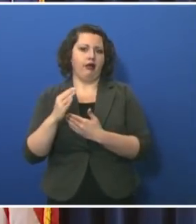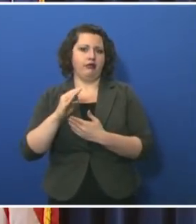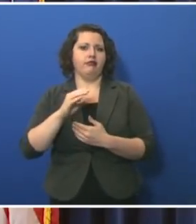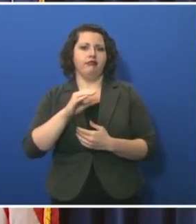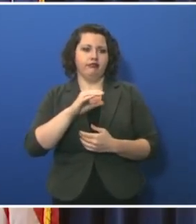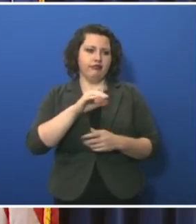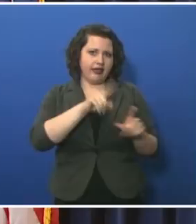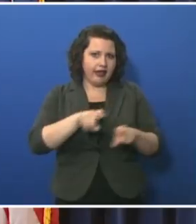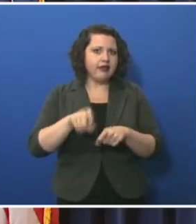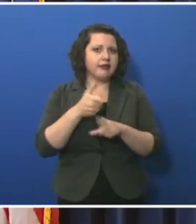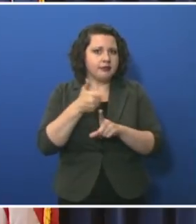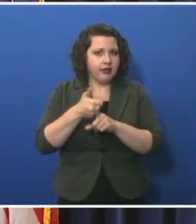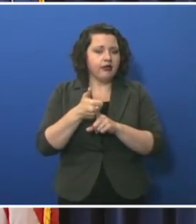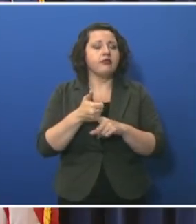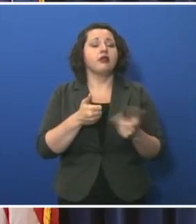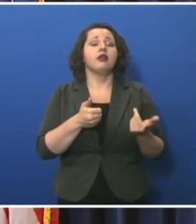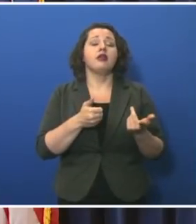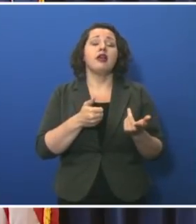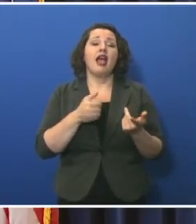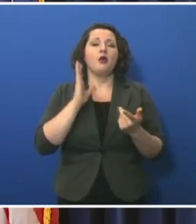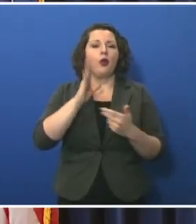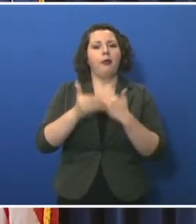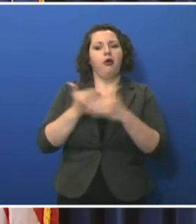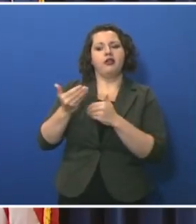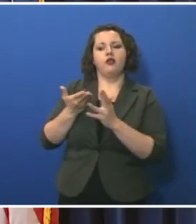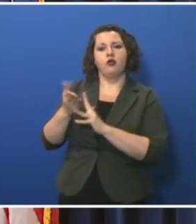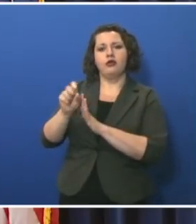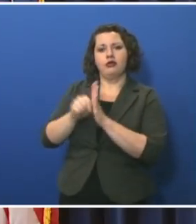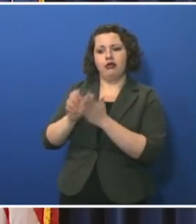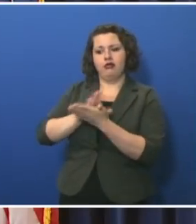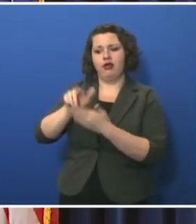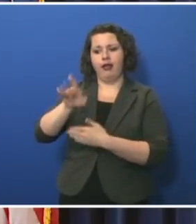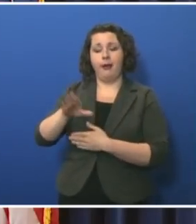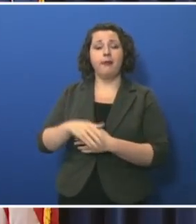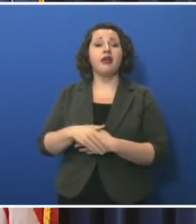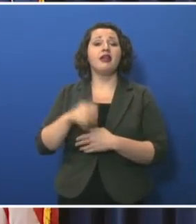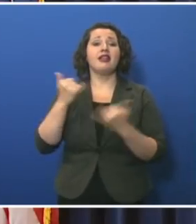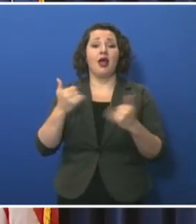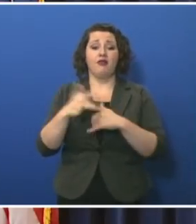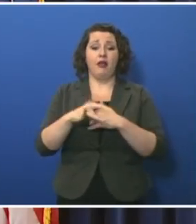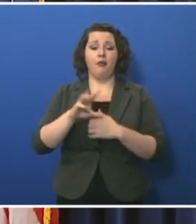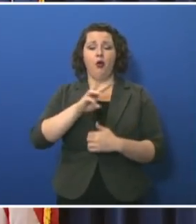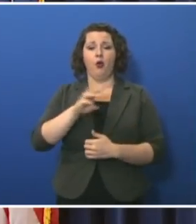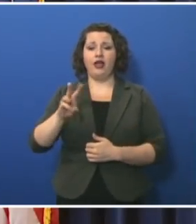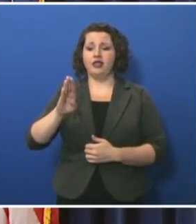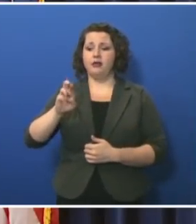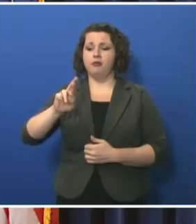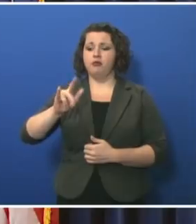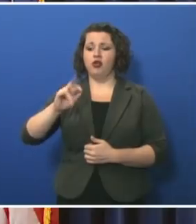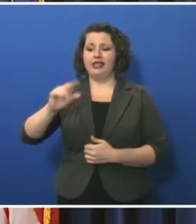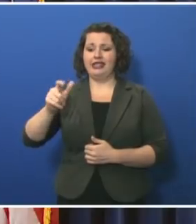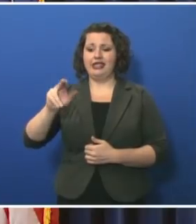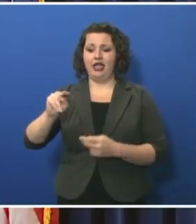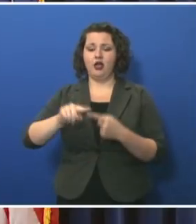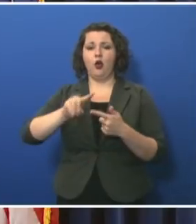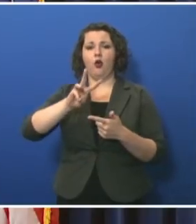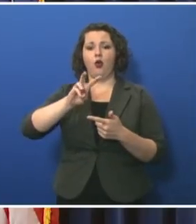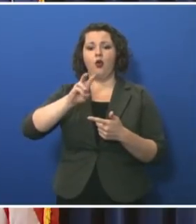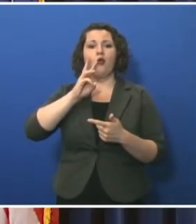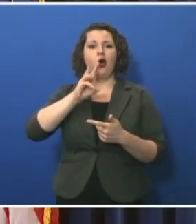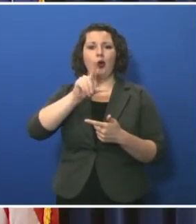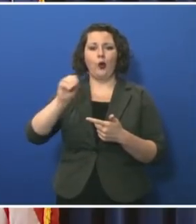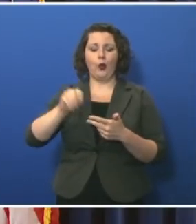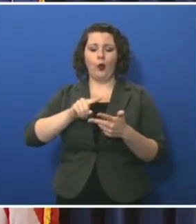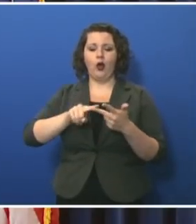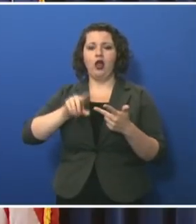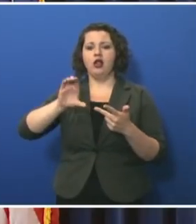state hygienic lab. Test Iowa clinic sites are now available at West Burlington, Waterloo, Clarinda, and